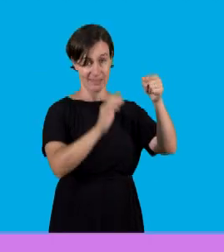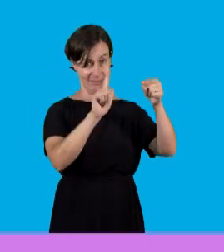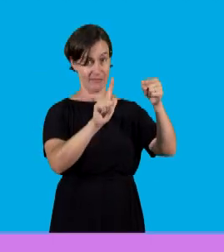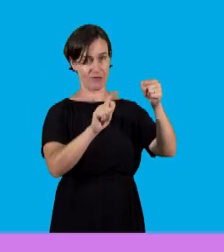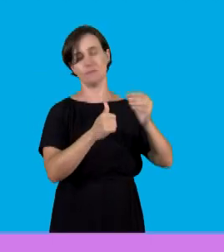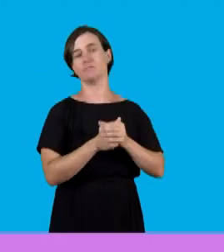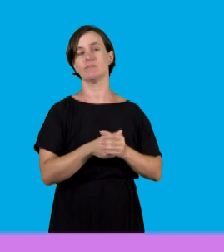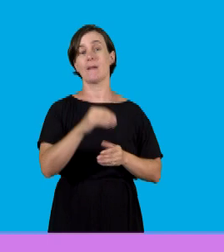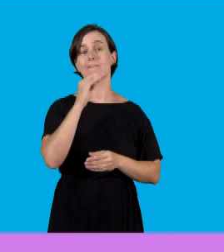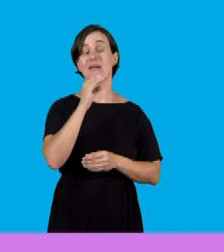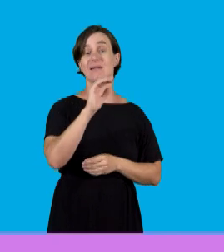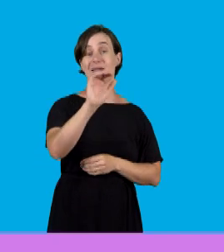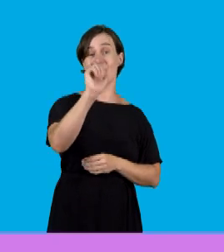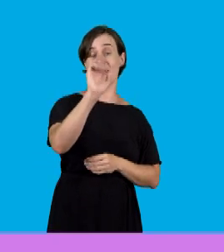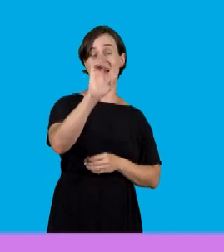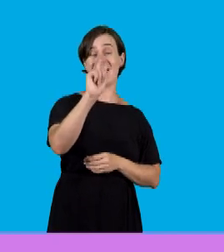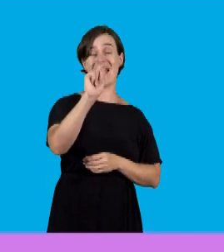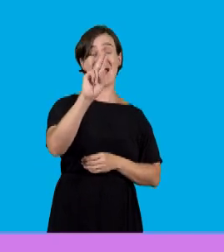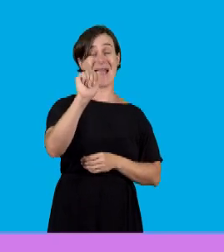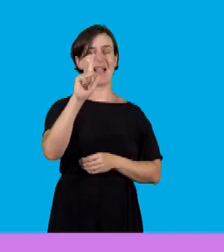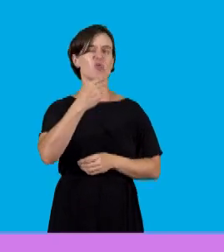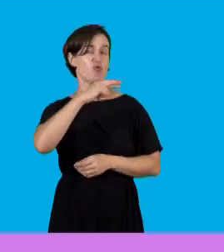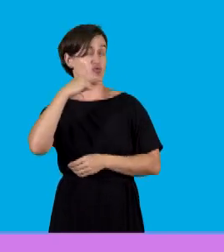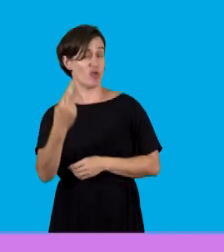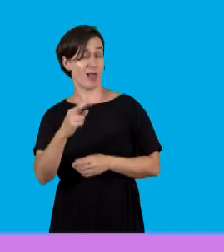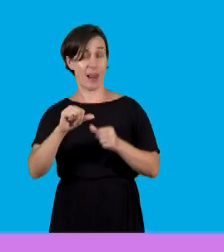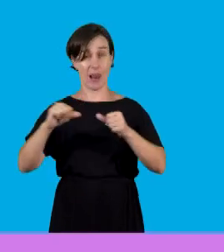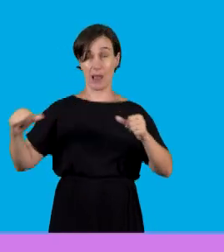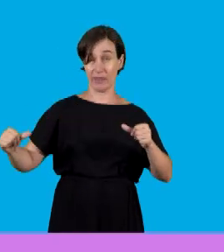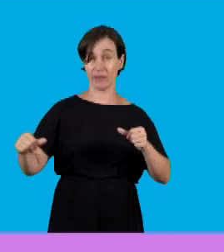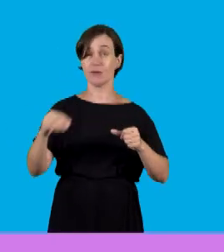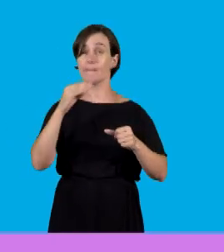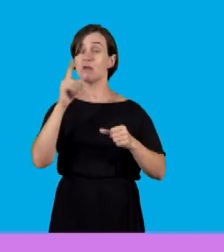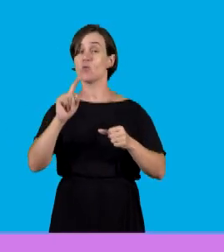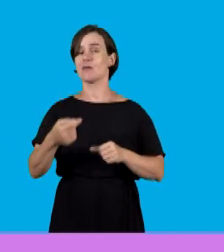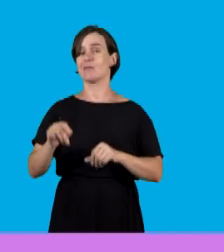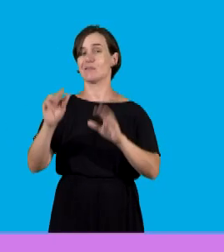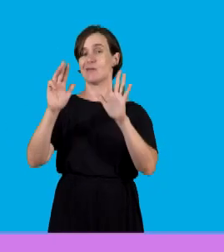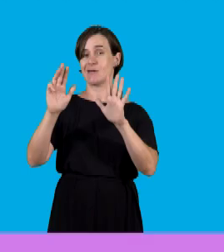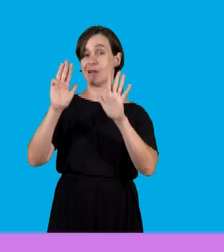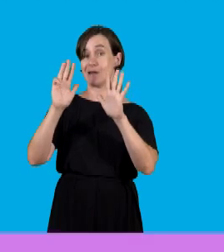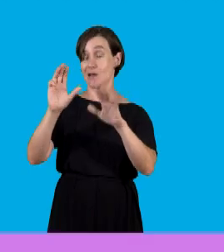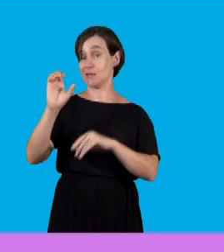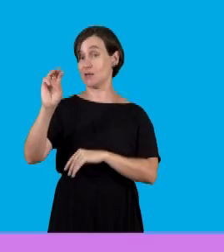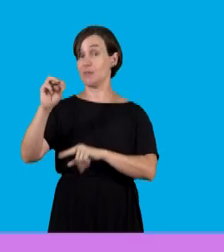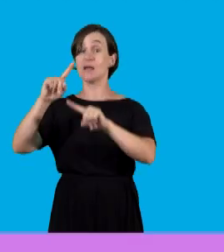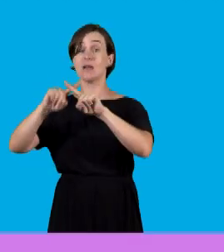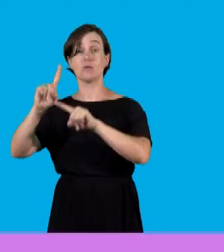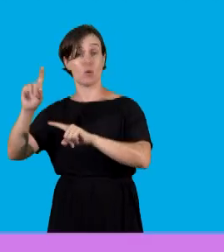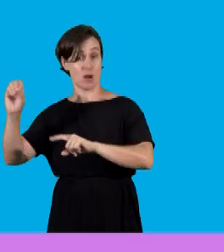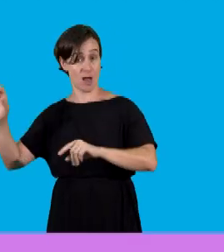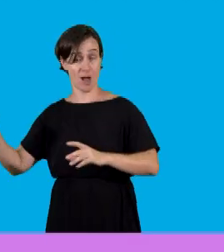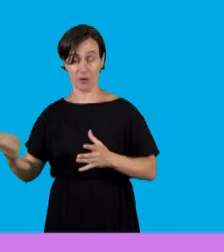the width. So the length, will say actual length is equals to the map length, which is the measured one, which is